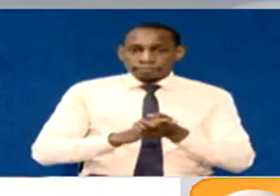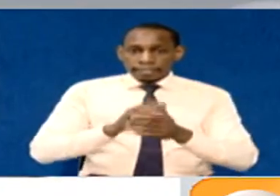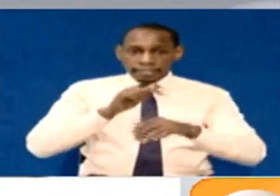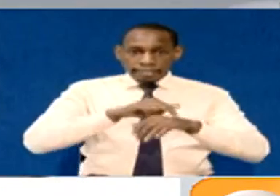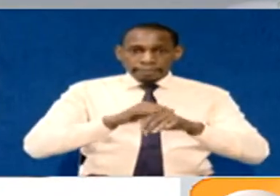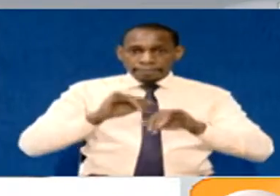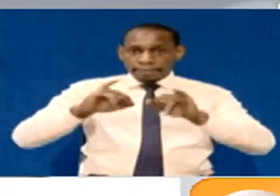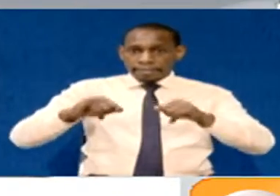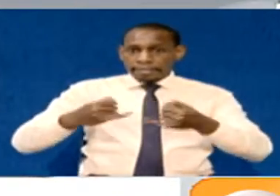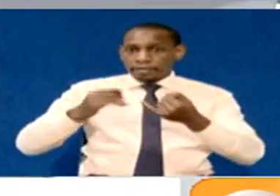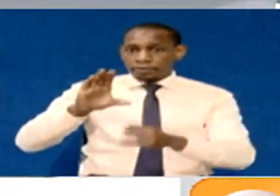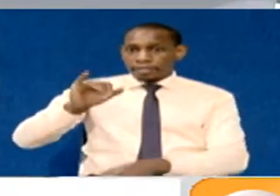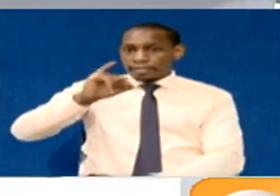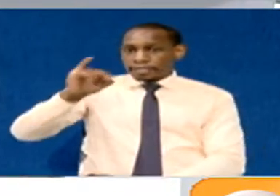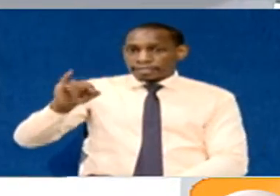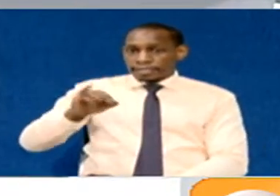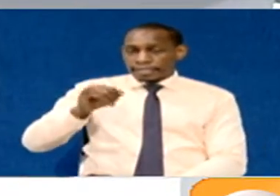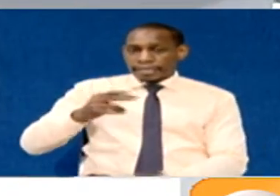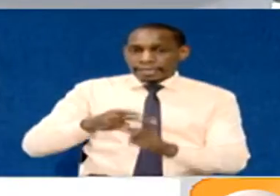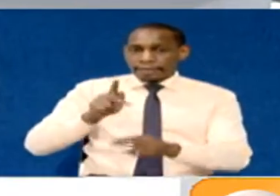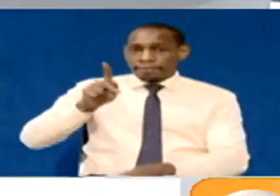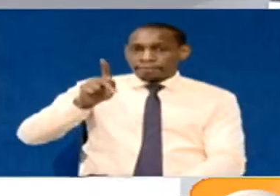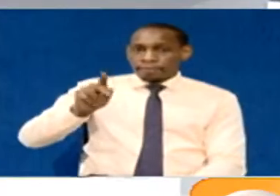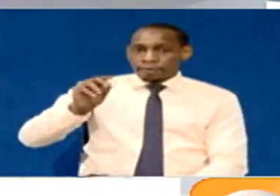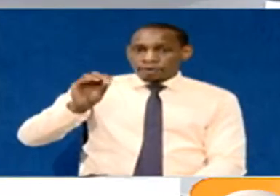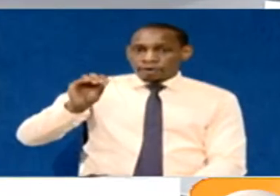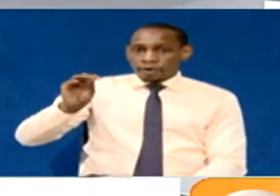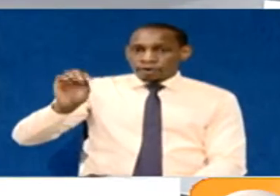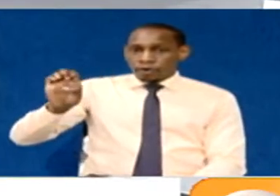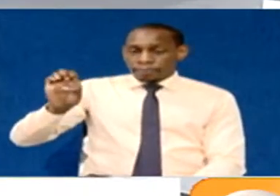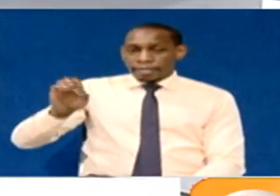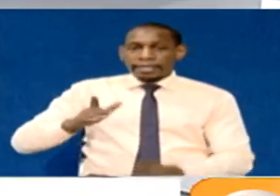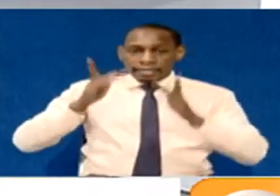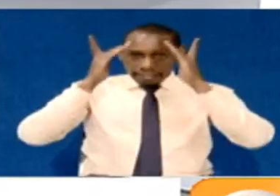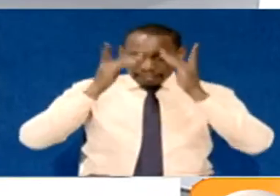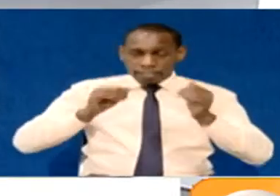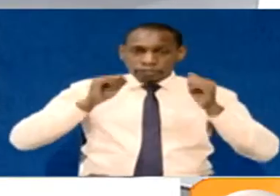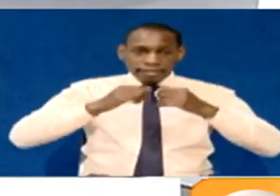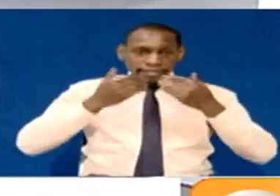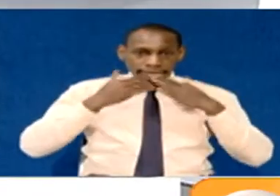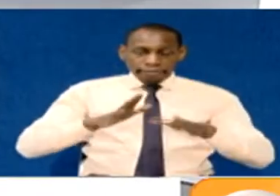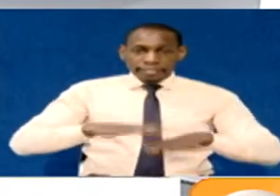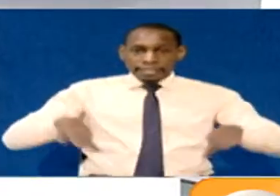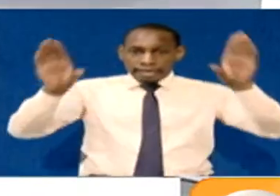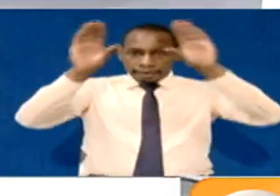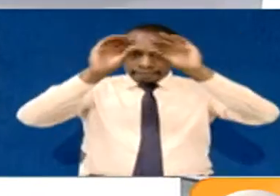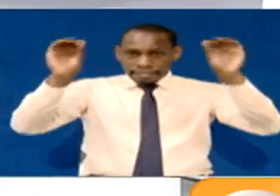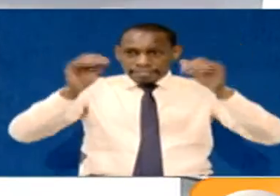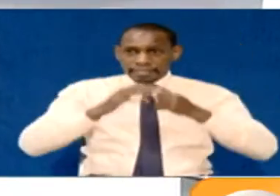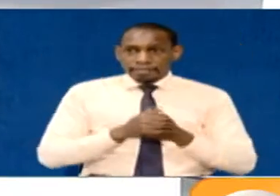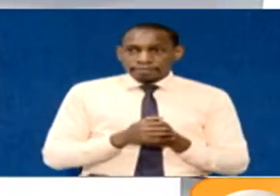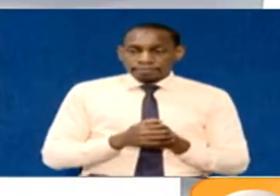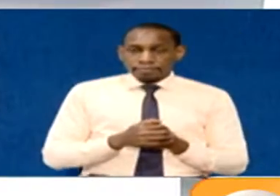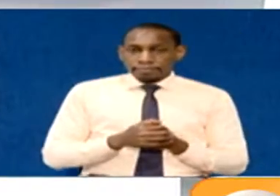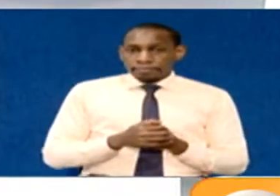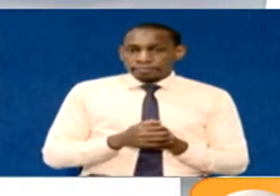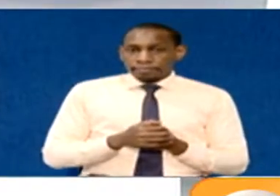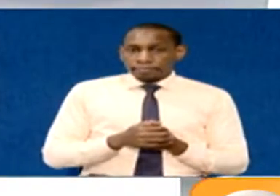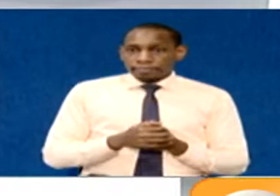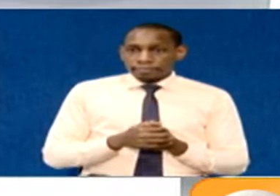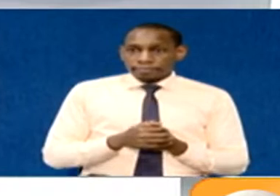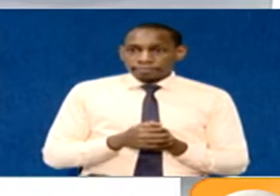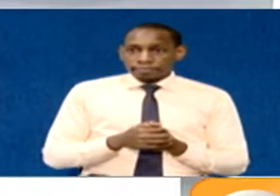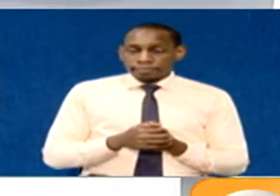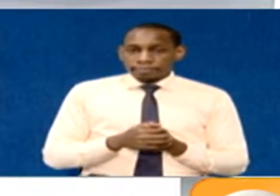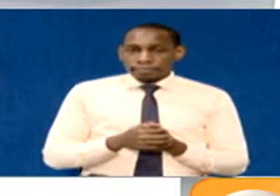of Chief Justice Martha Koome, it is a decision that has been made by the president, albeit